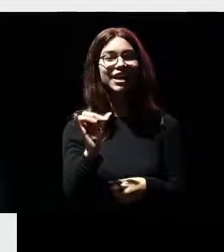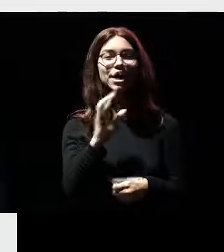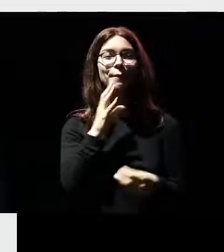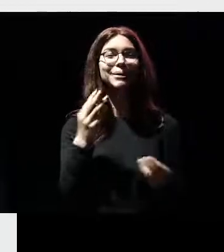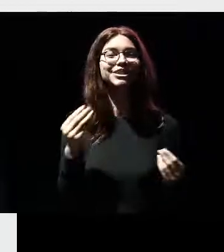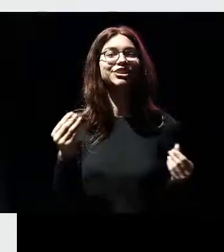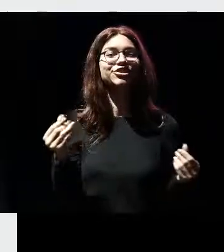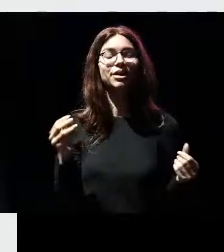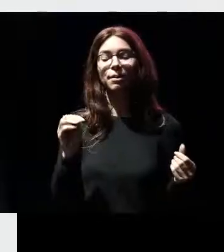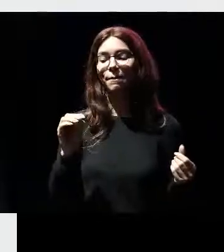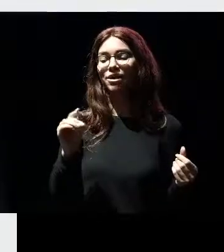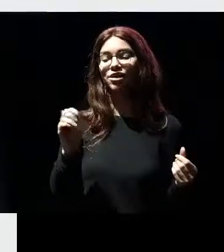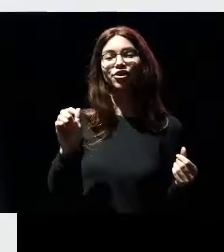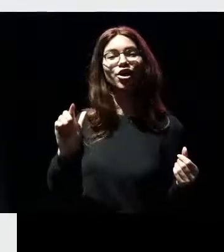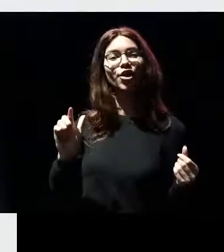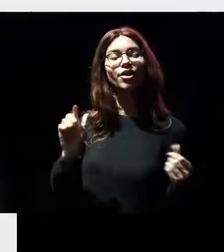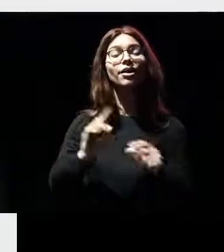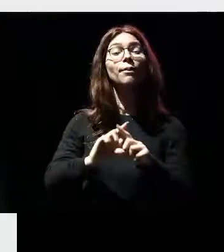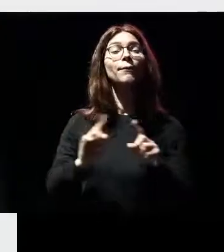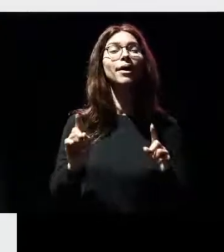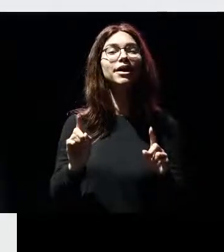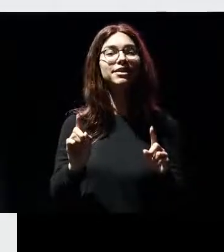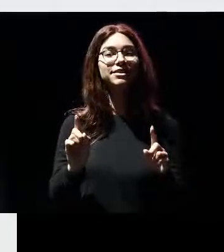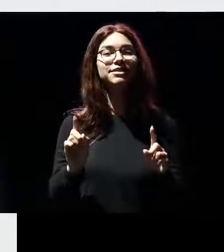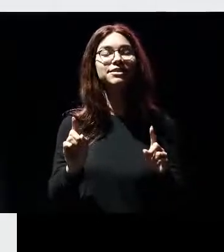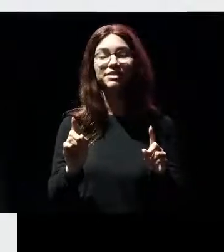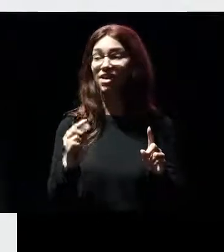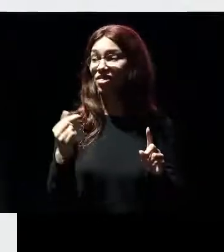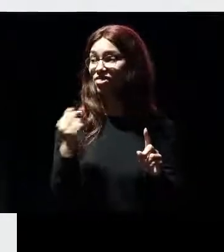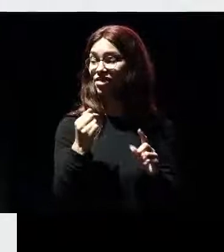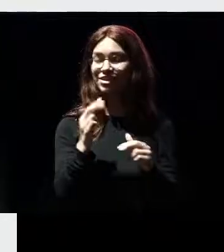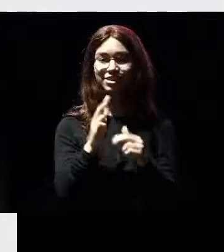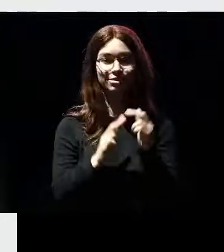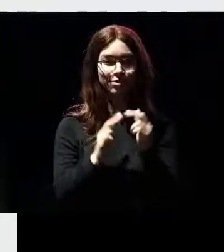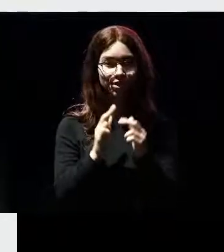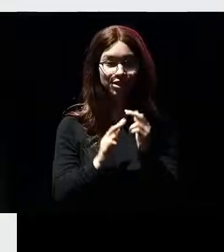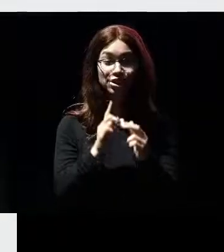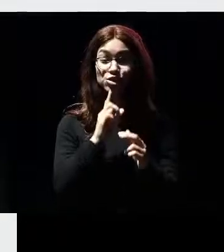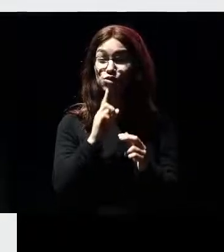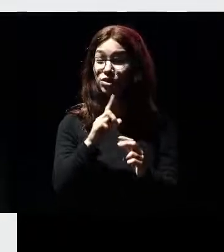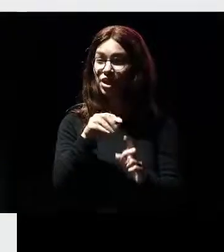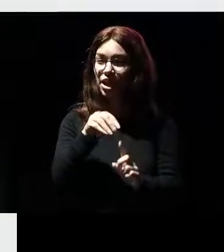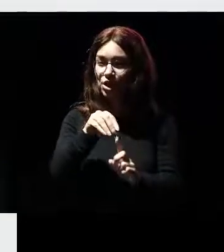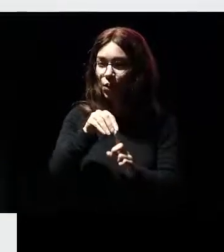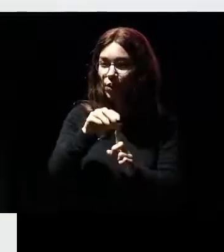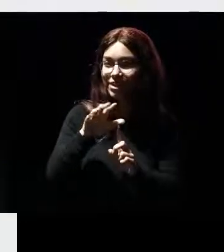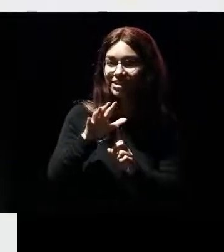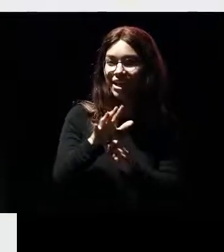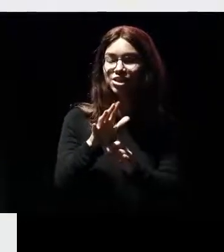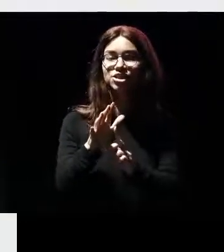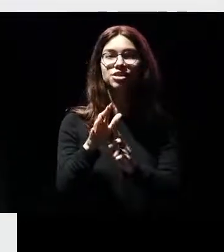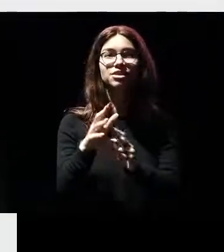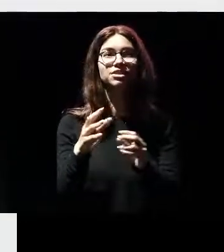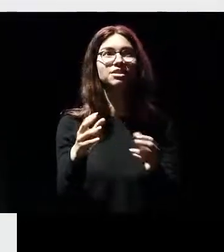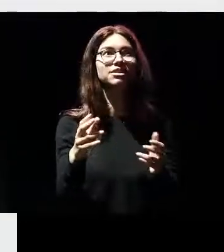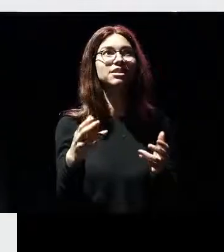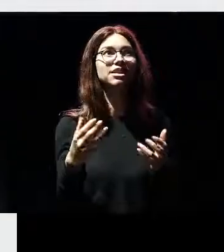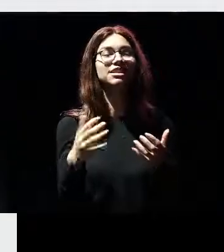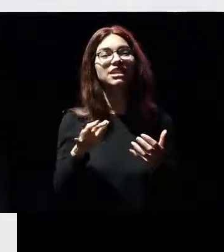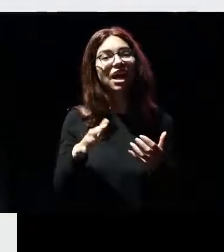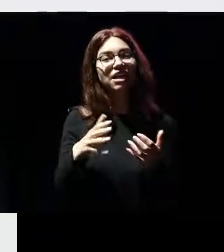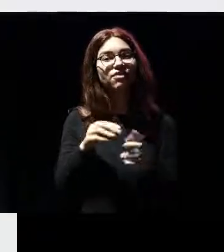material. But in this building, it's really an orientation. It's as much a kind of